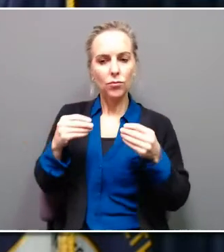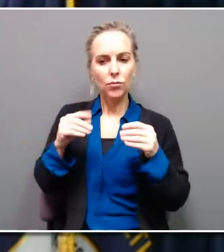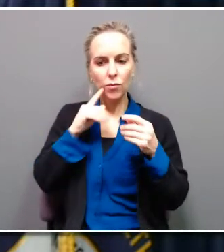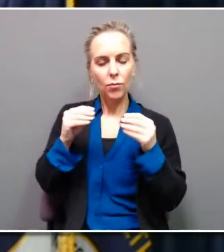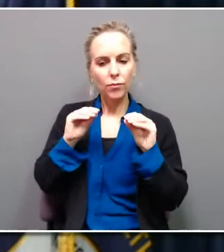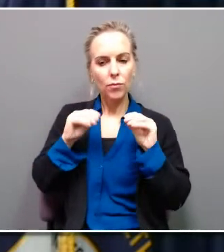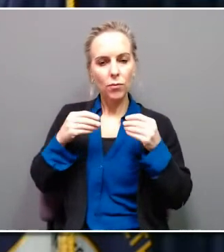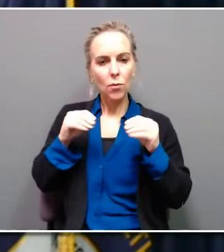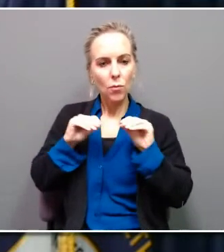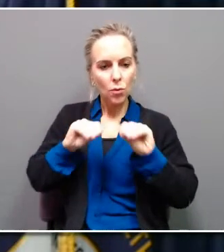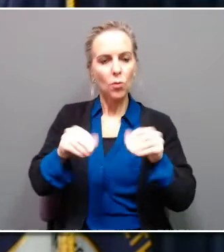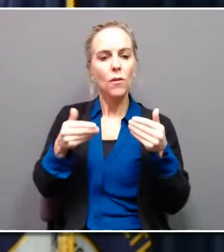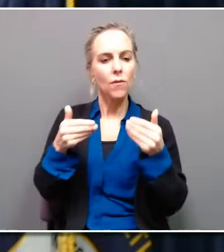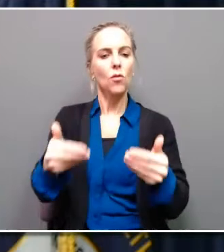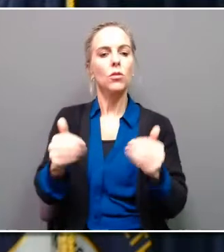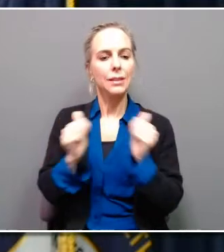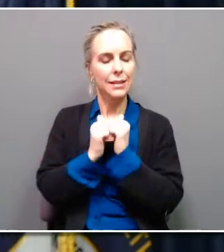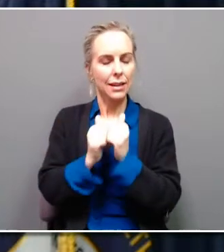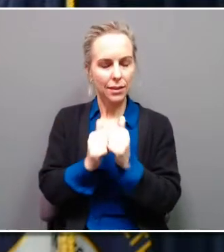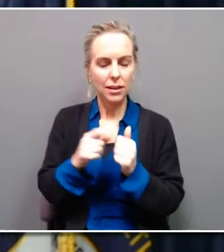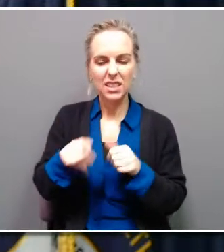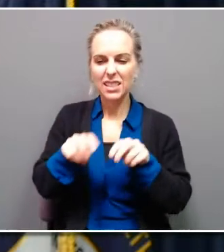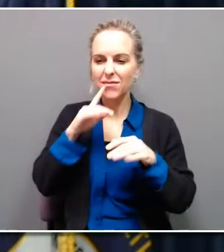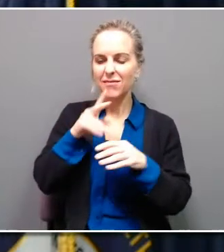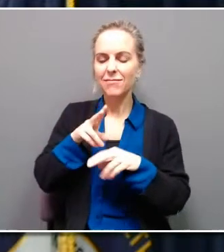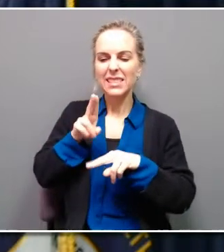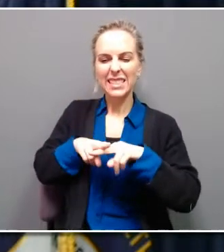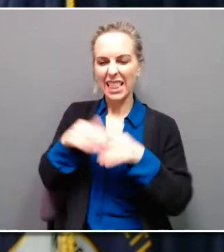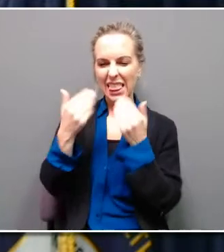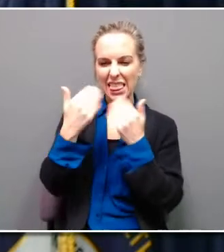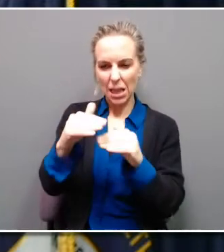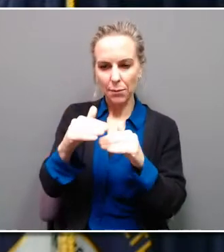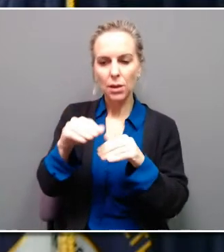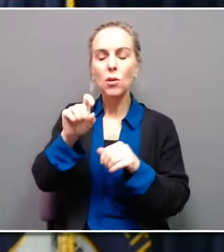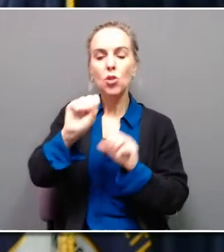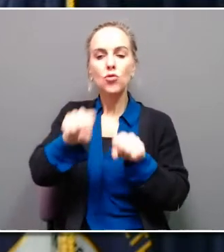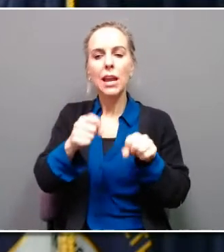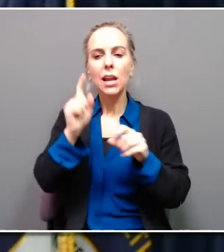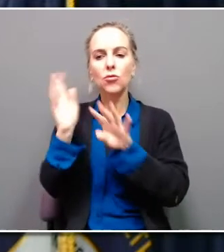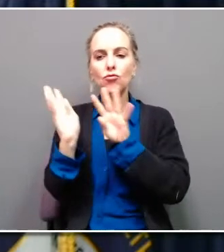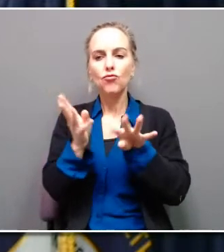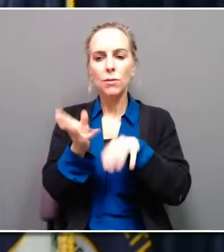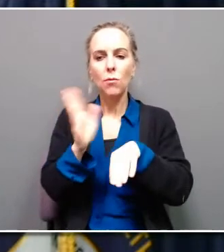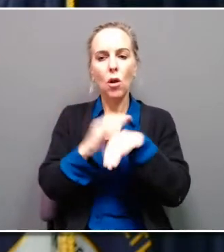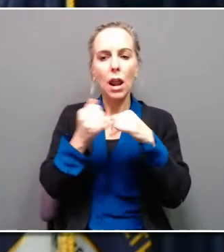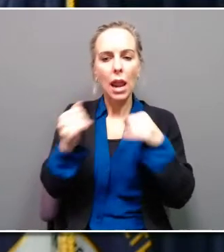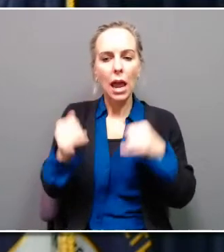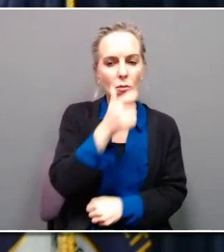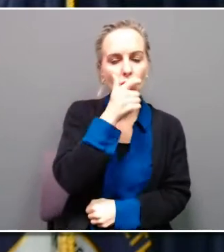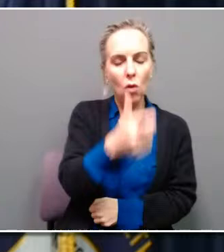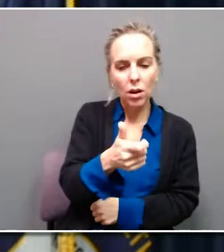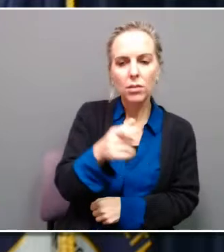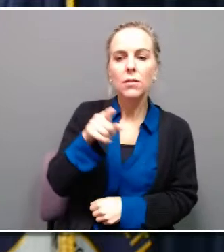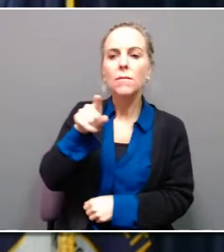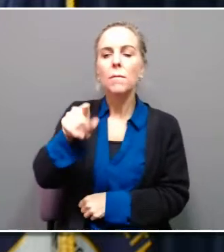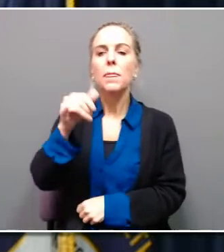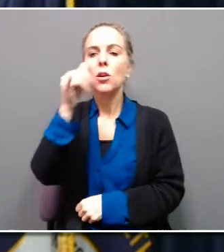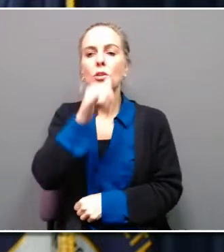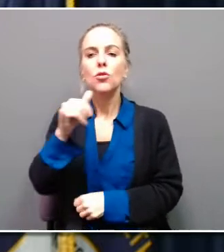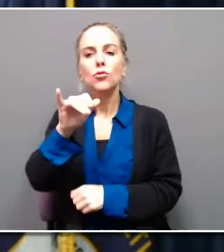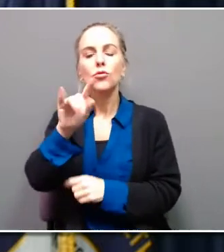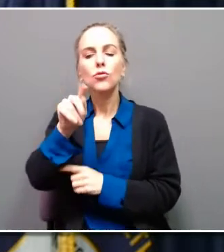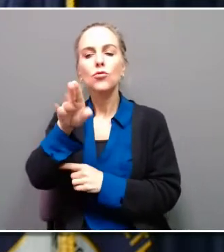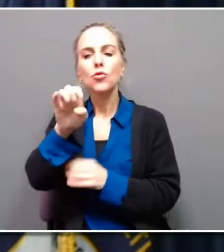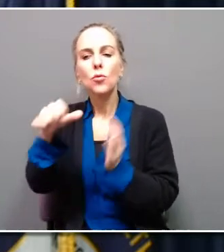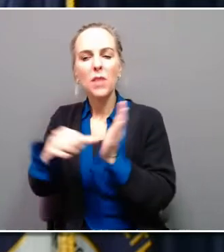limited, but the event will be streamlined online on First Christian Church's Facebook and YouTube pages. For those in